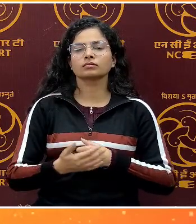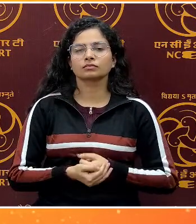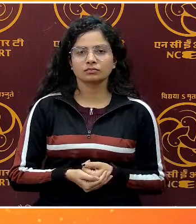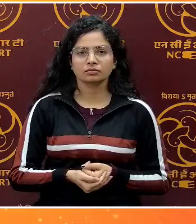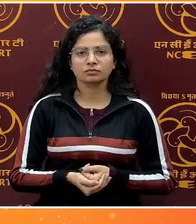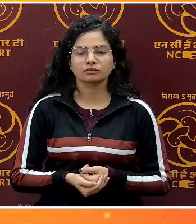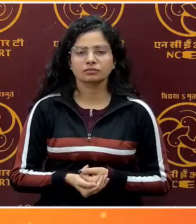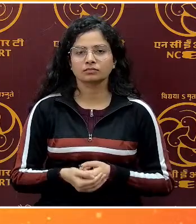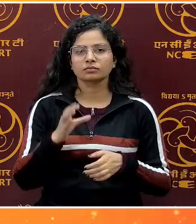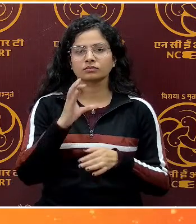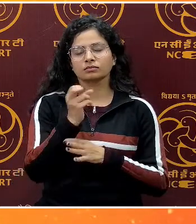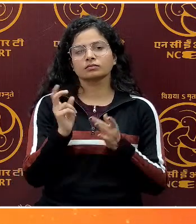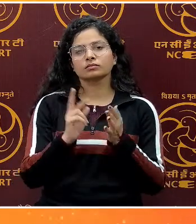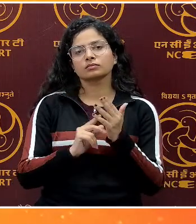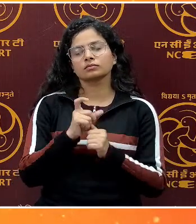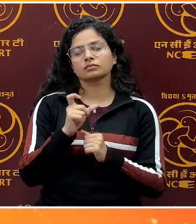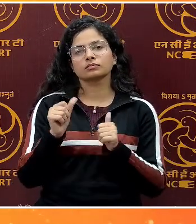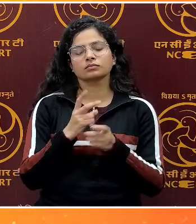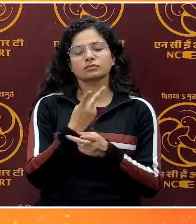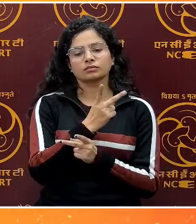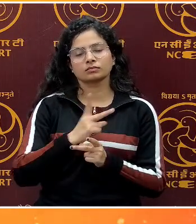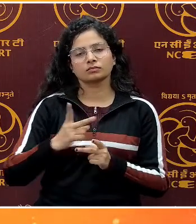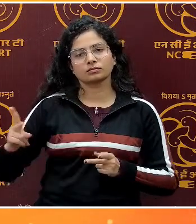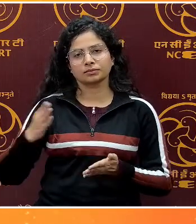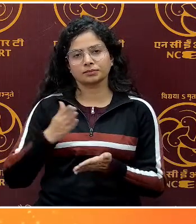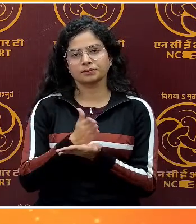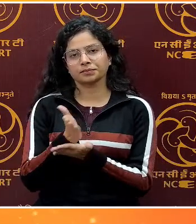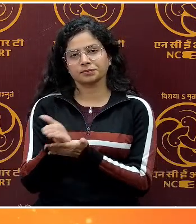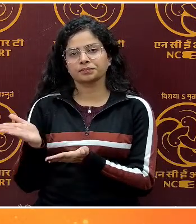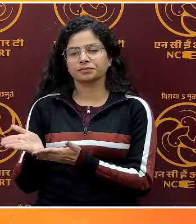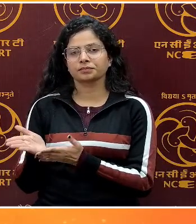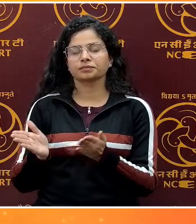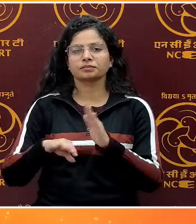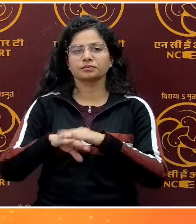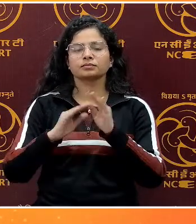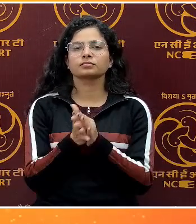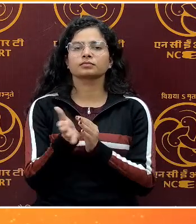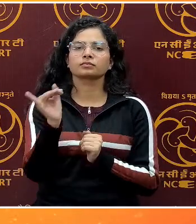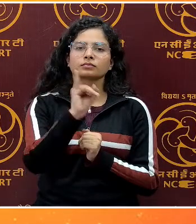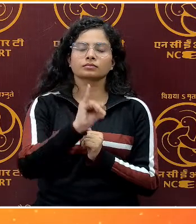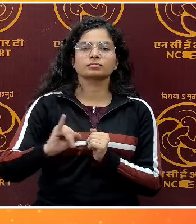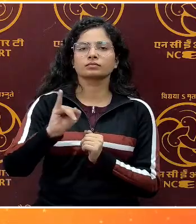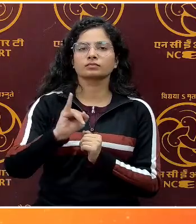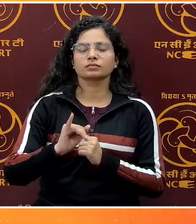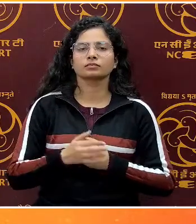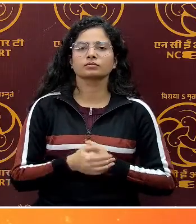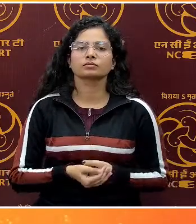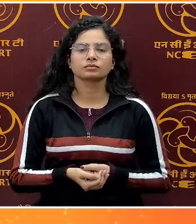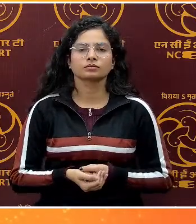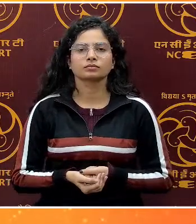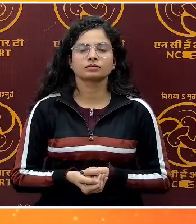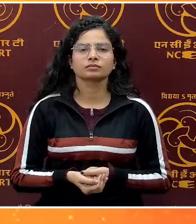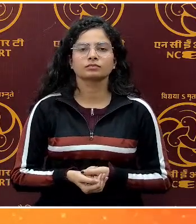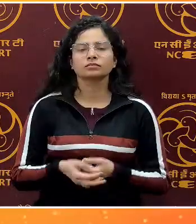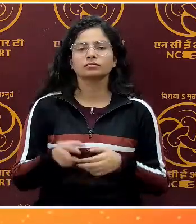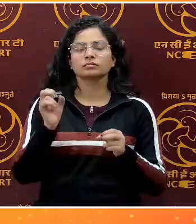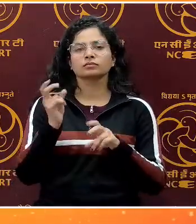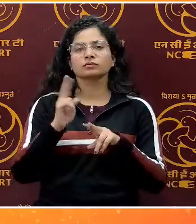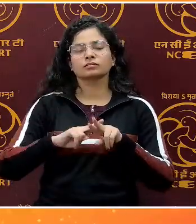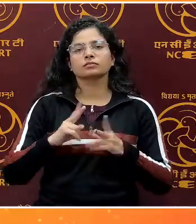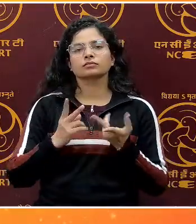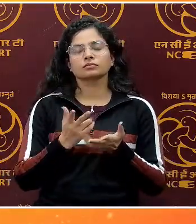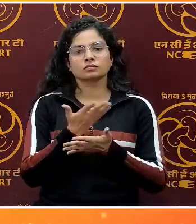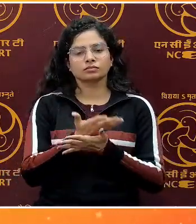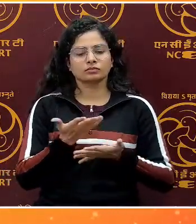so concave mirror has 6 different cases. Okay, 6 different position of object wherein